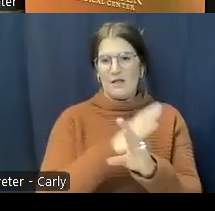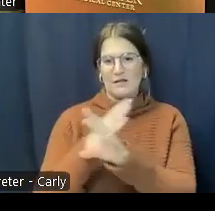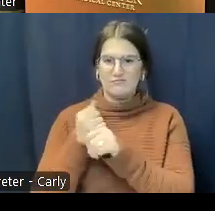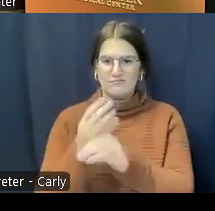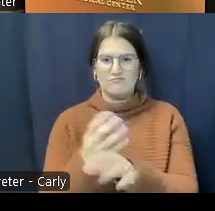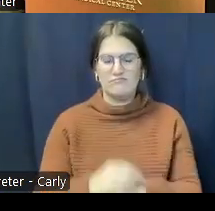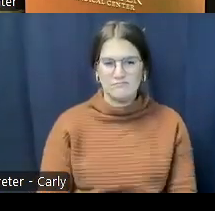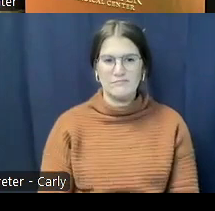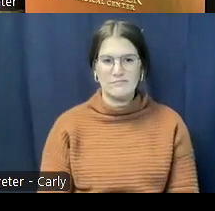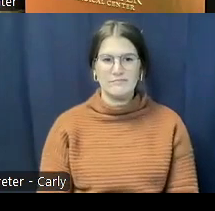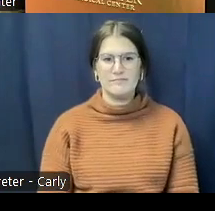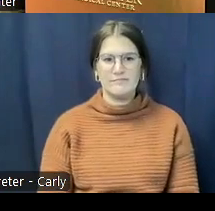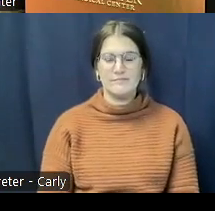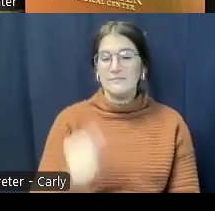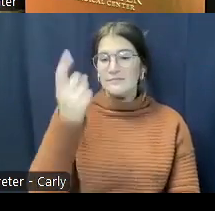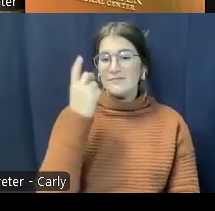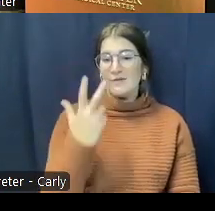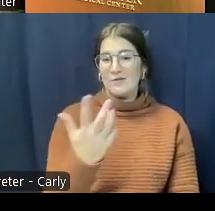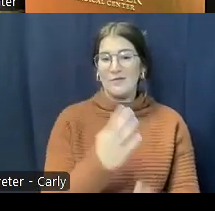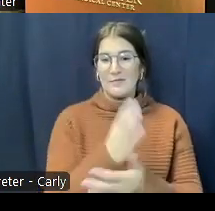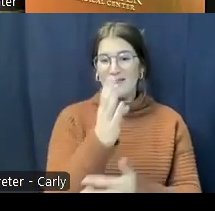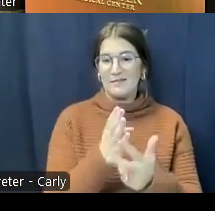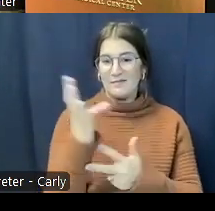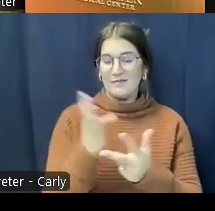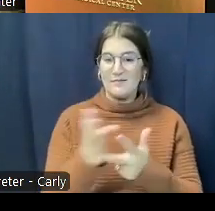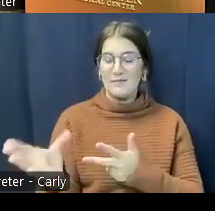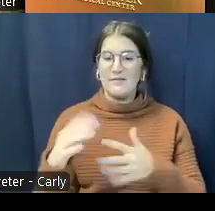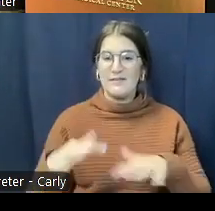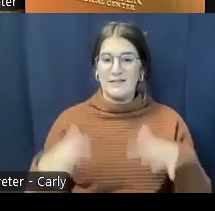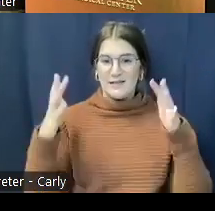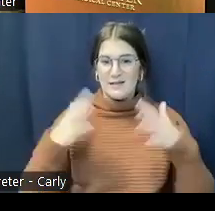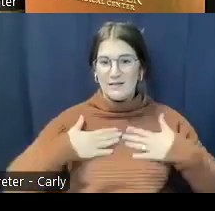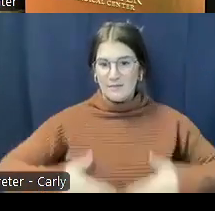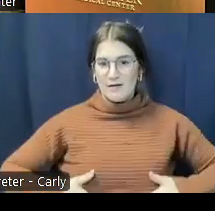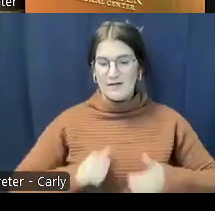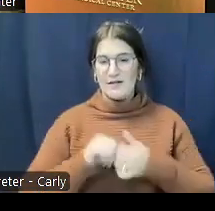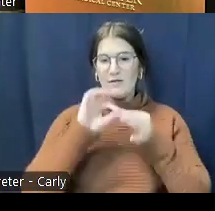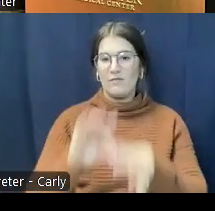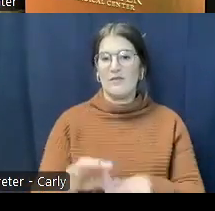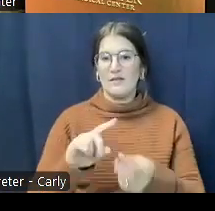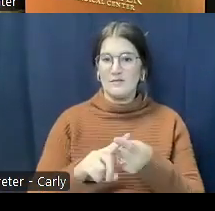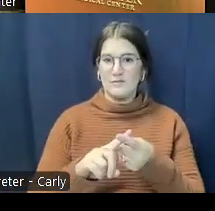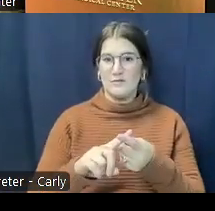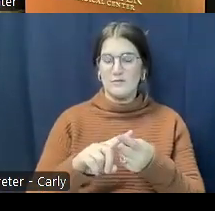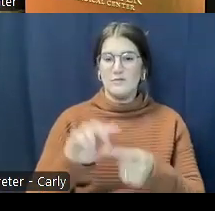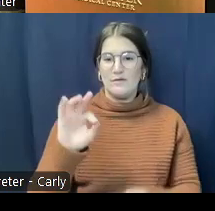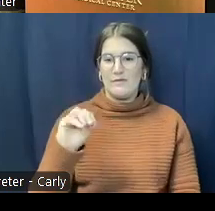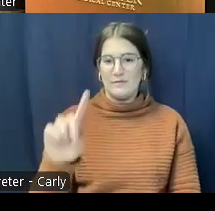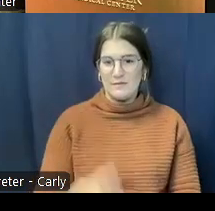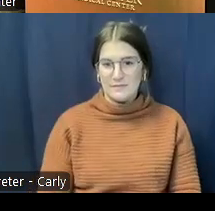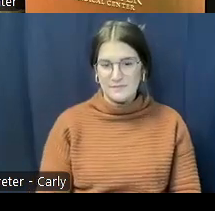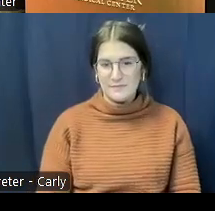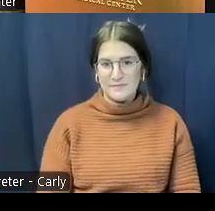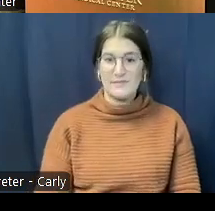then understand 3 pathways of anxiety in the body and how that relates to the phenomenon of FND and PNA